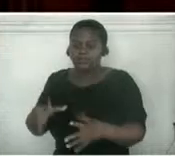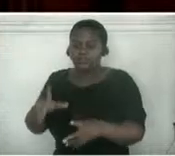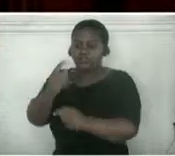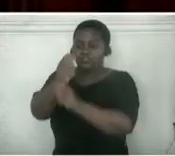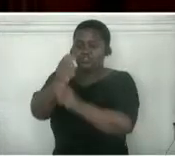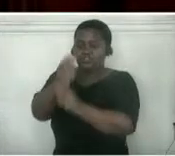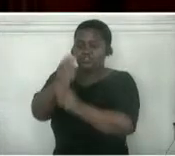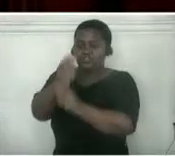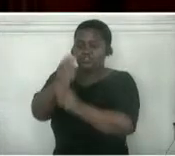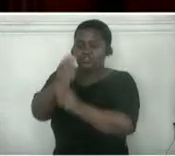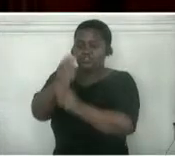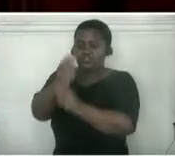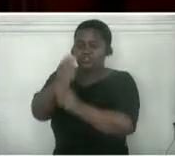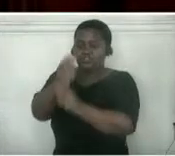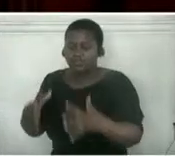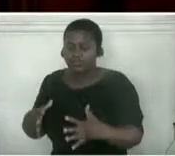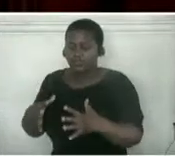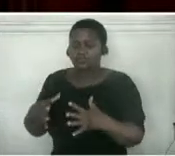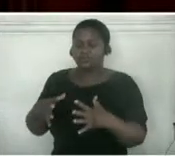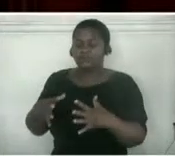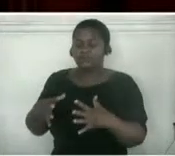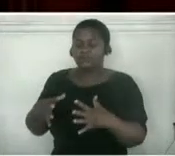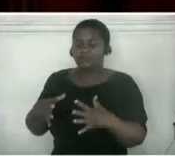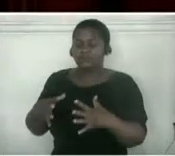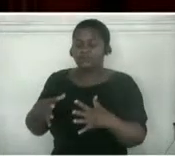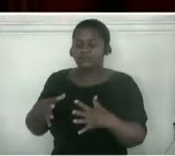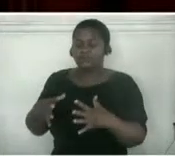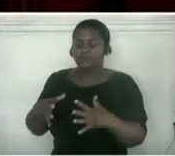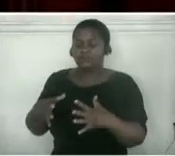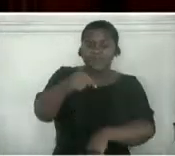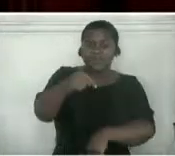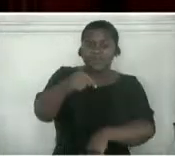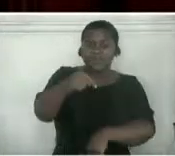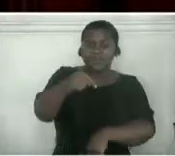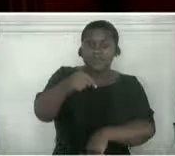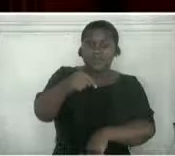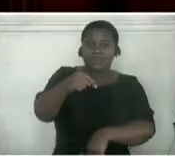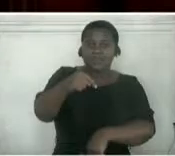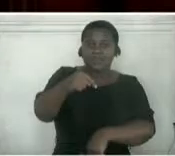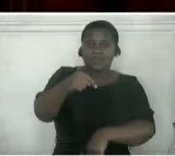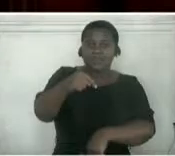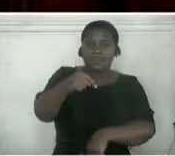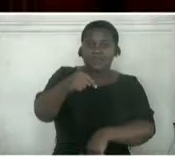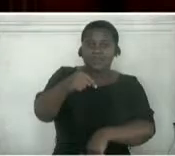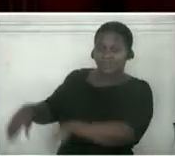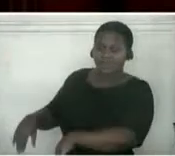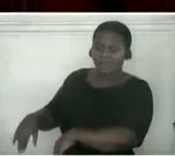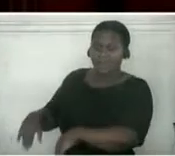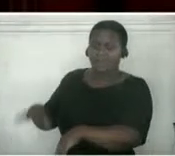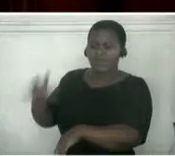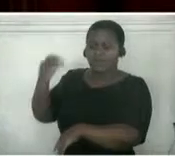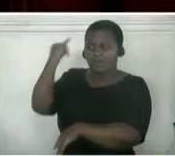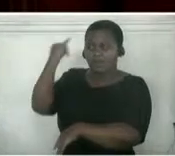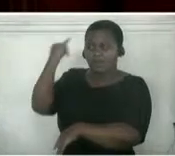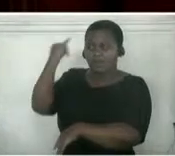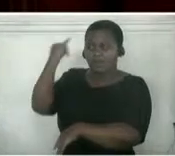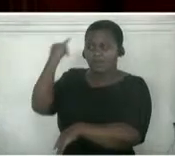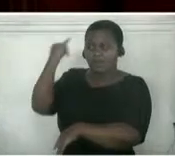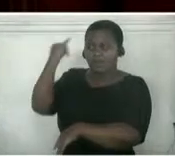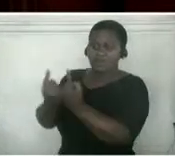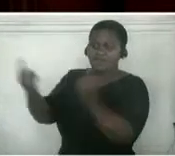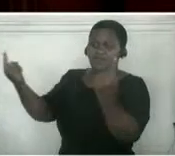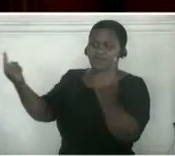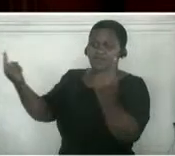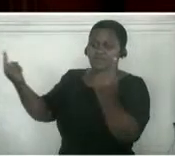traditional leaders, ngokuthi sonke ngesikhathi sobunzima sikuyekile ukuhlukana kwembono sabhekana